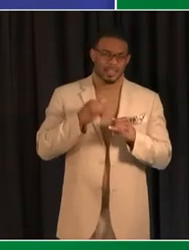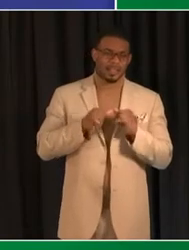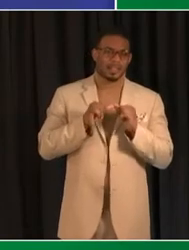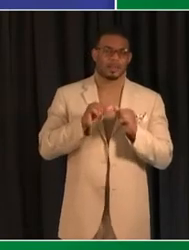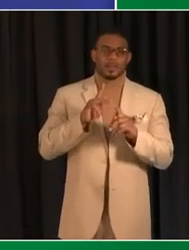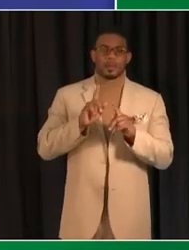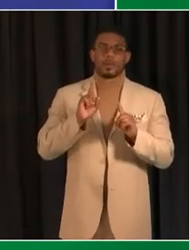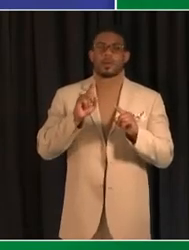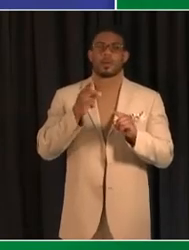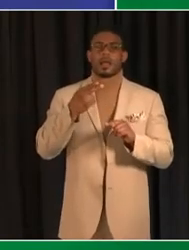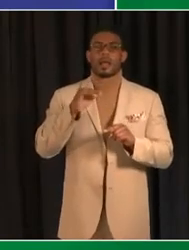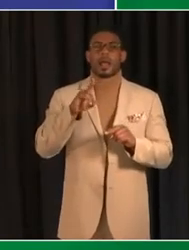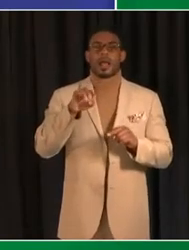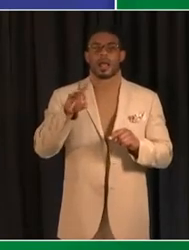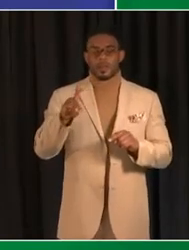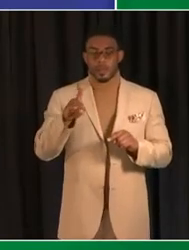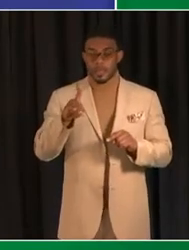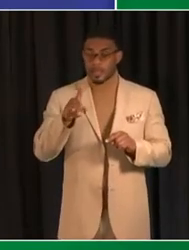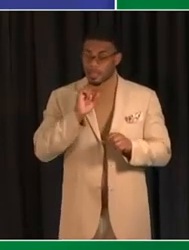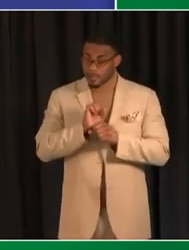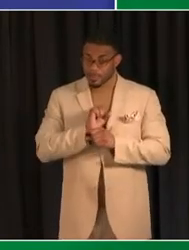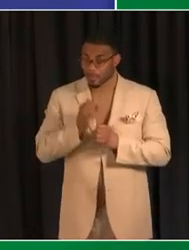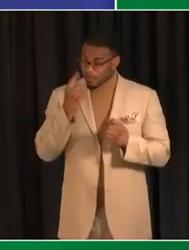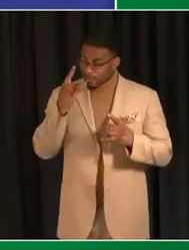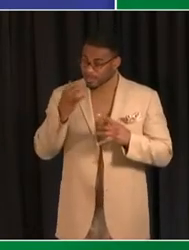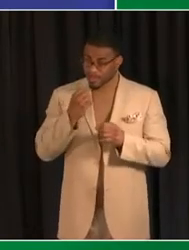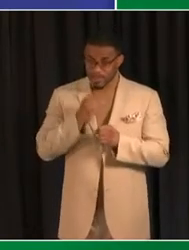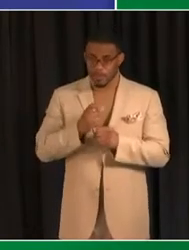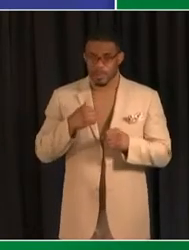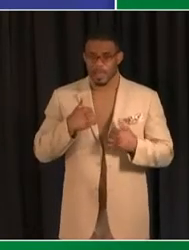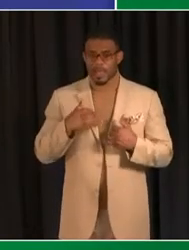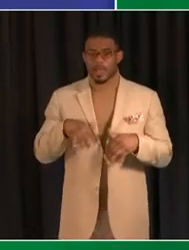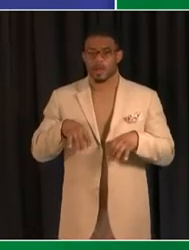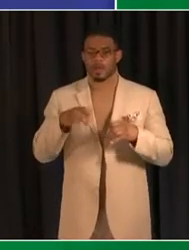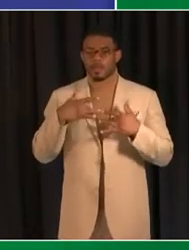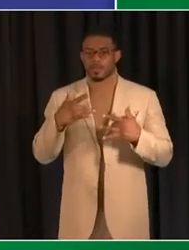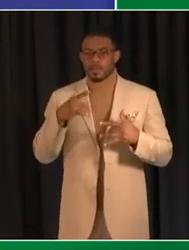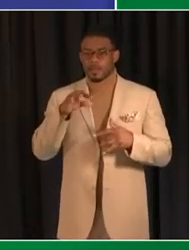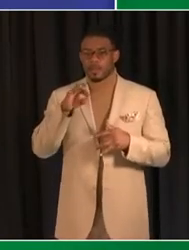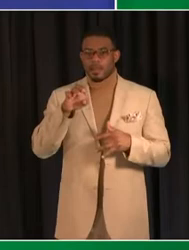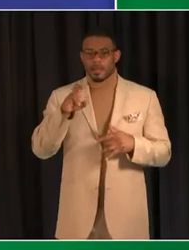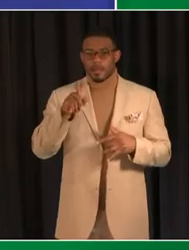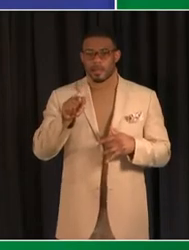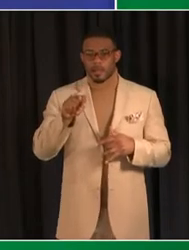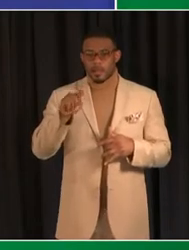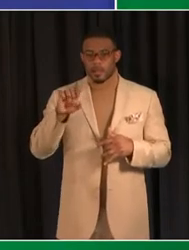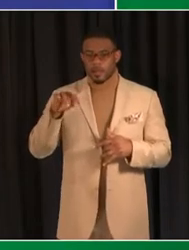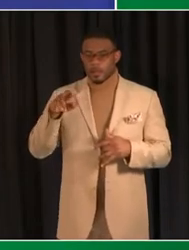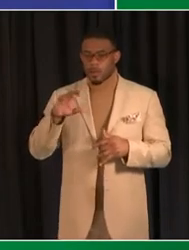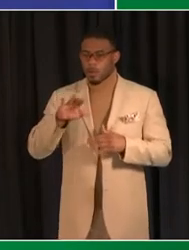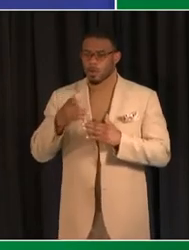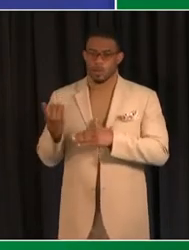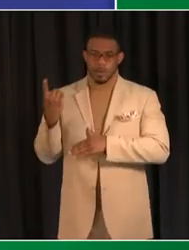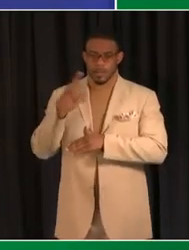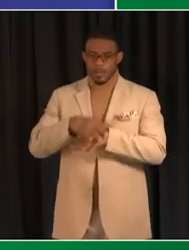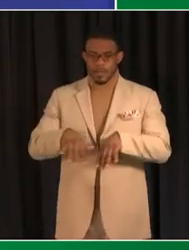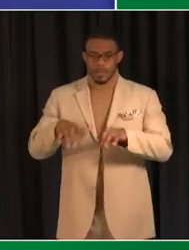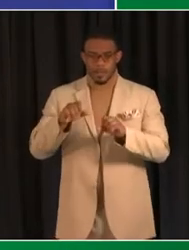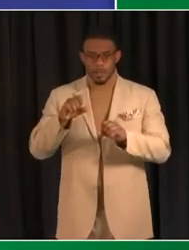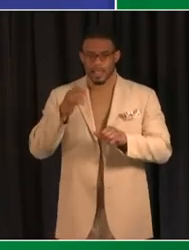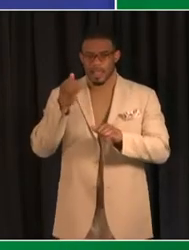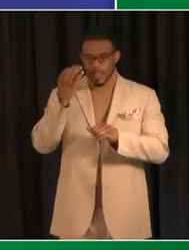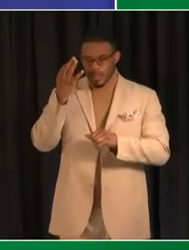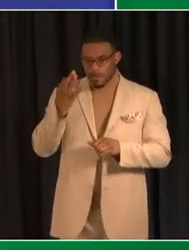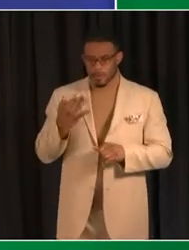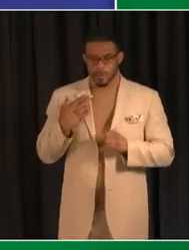the lasting when people go to hybrid. In fact, for years we've had an event in Farragut Square, a whole day takeover of the